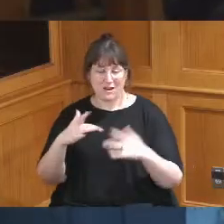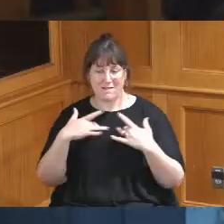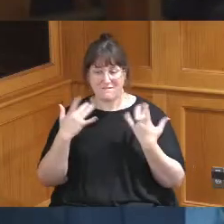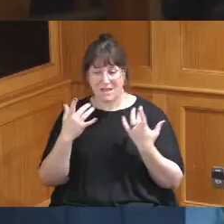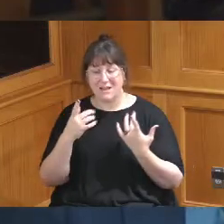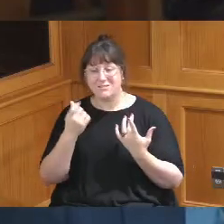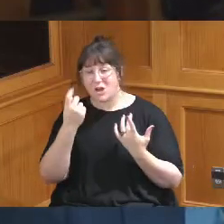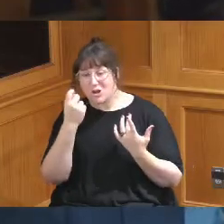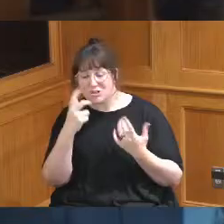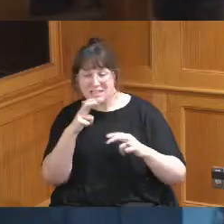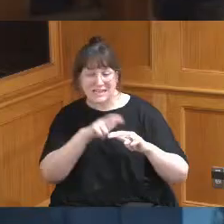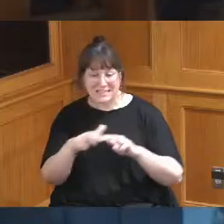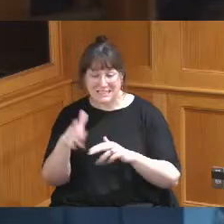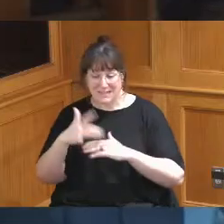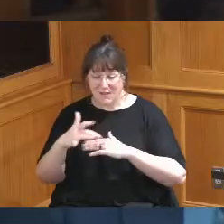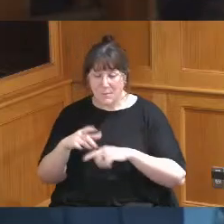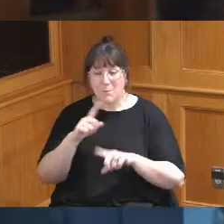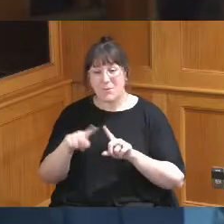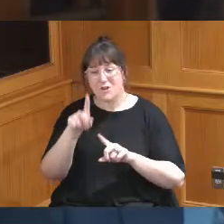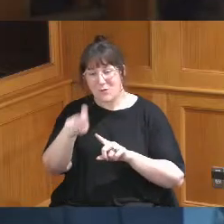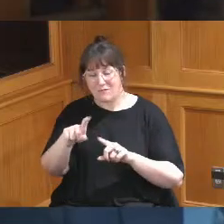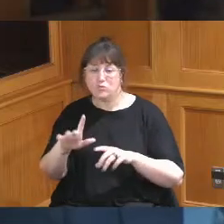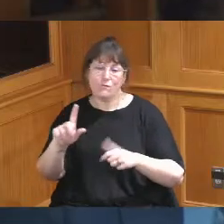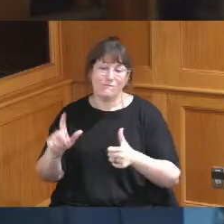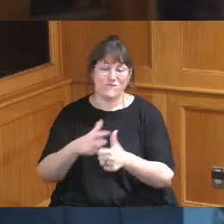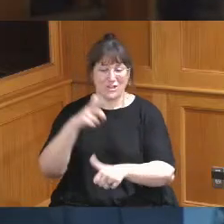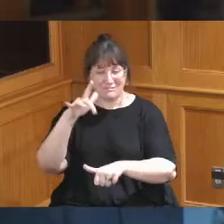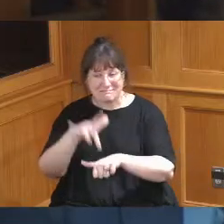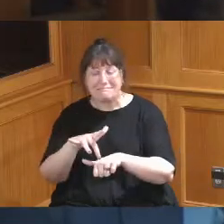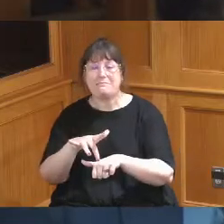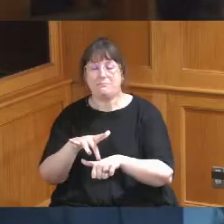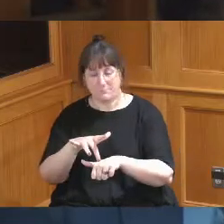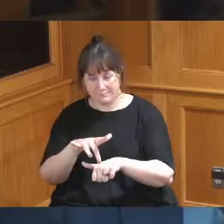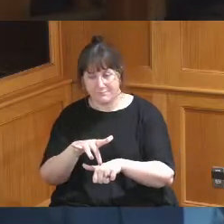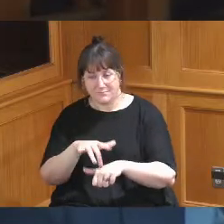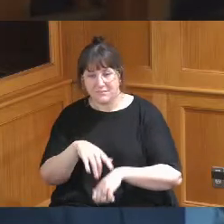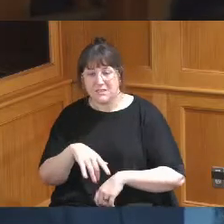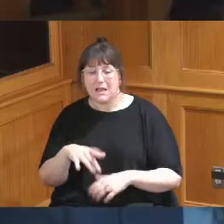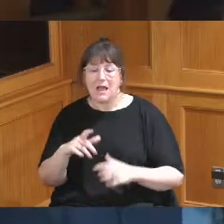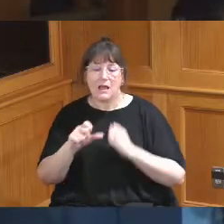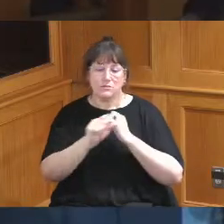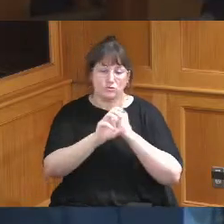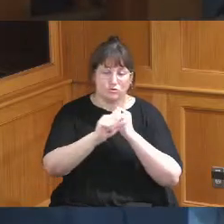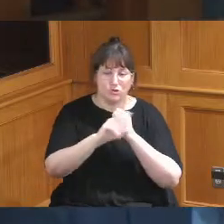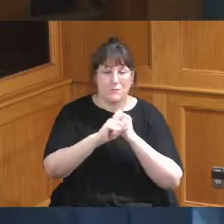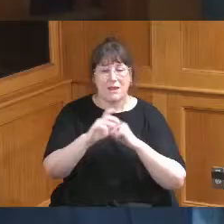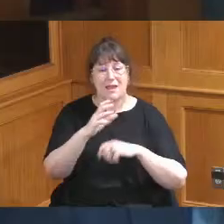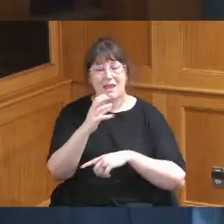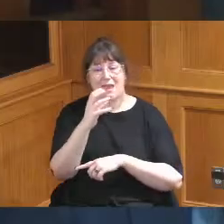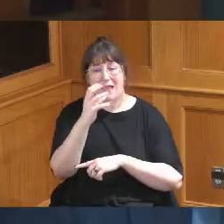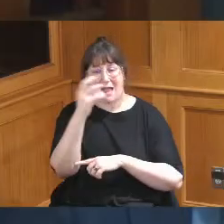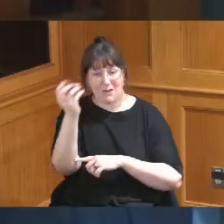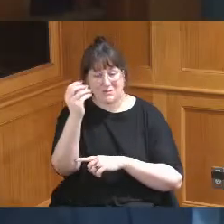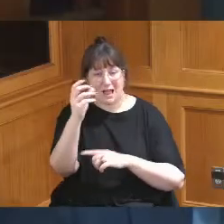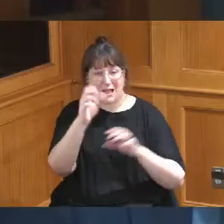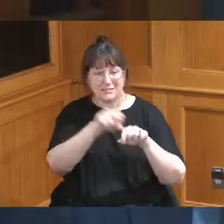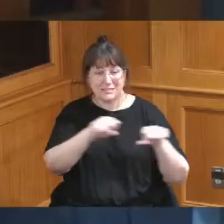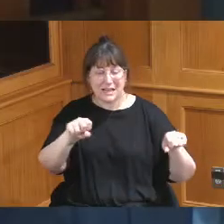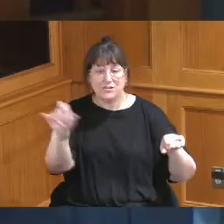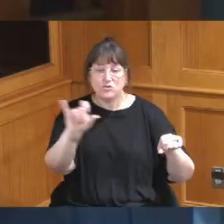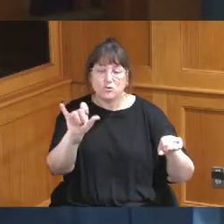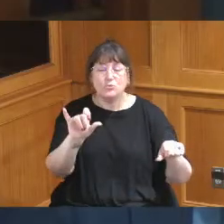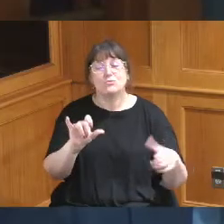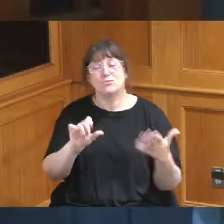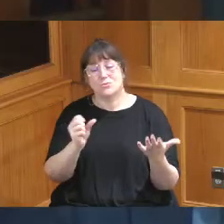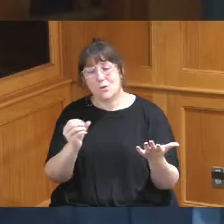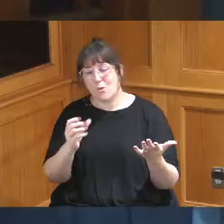come, first served basis, but we do have live streaming on the outdoor stage as well. So it's just going to